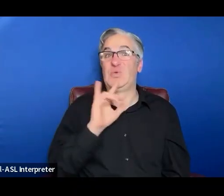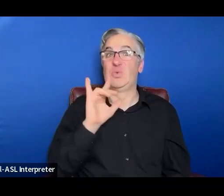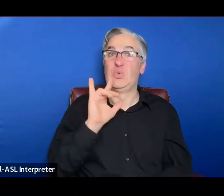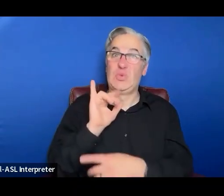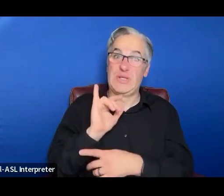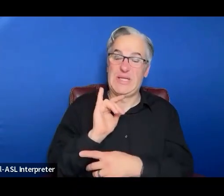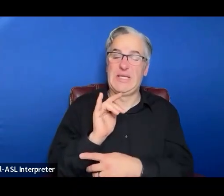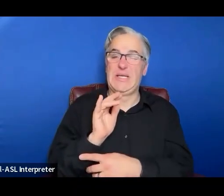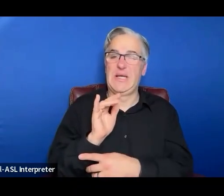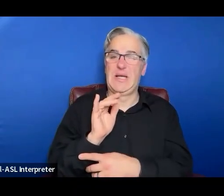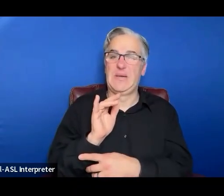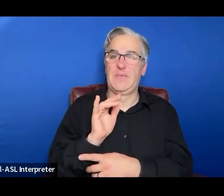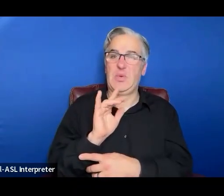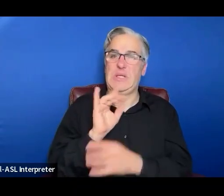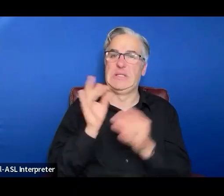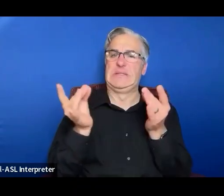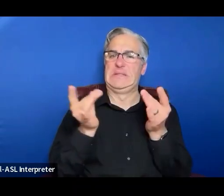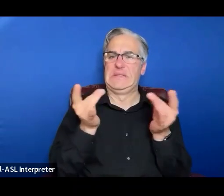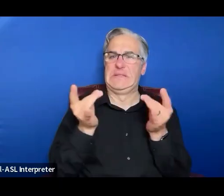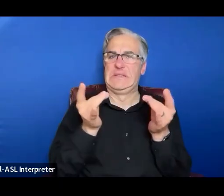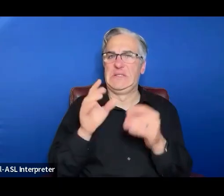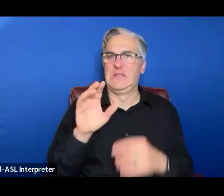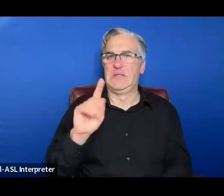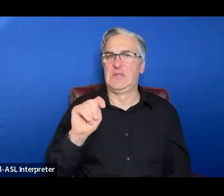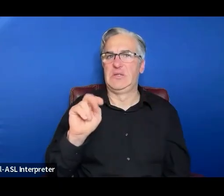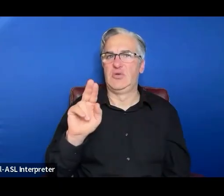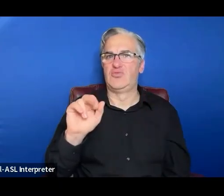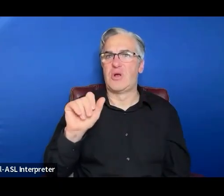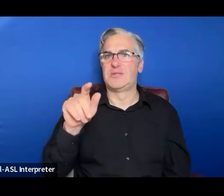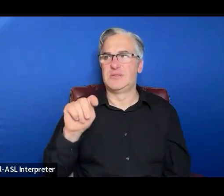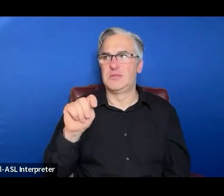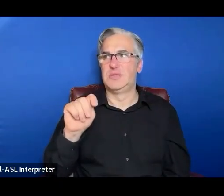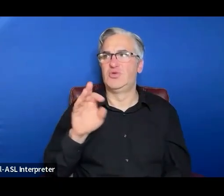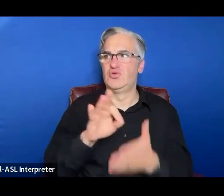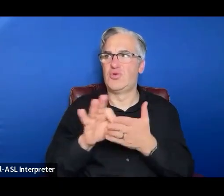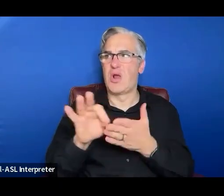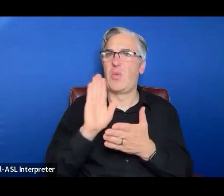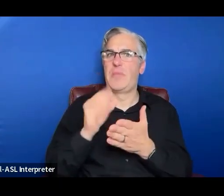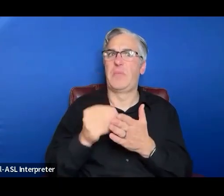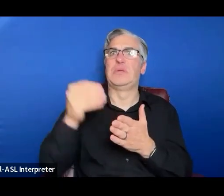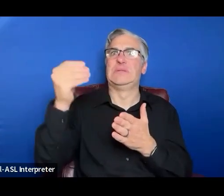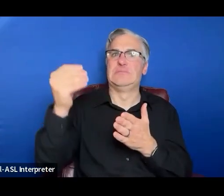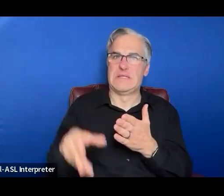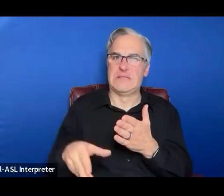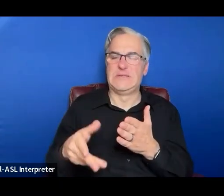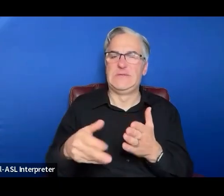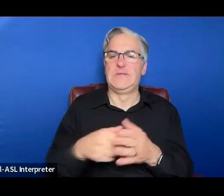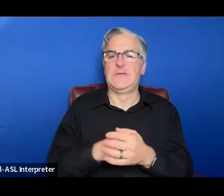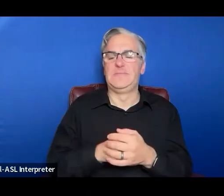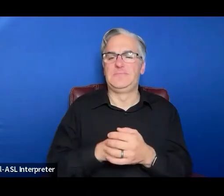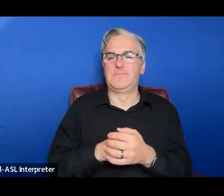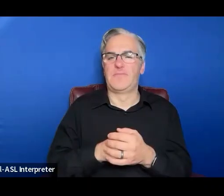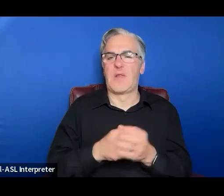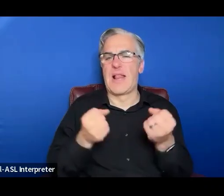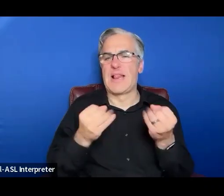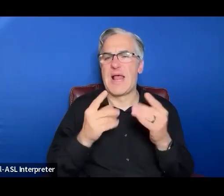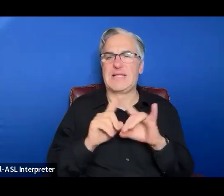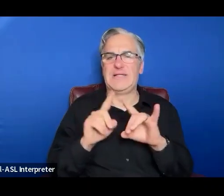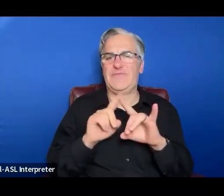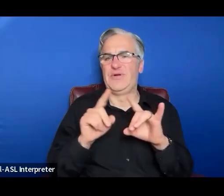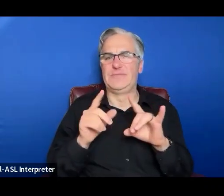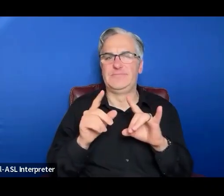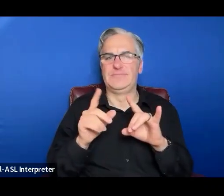really tricky trust to draft, it's going to be more expensive. And there's lots of different